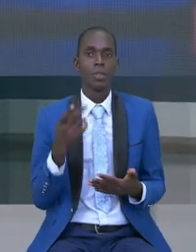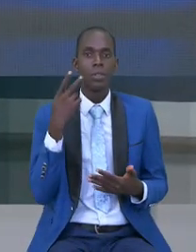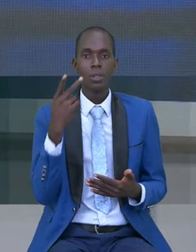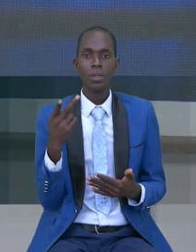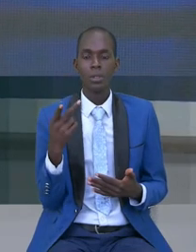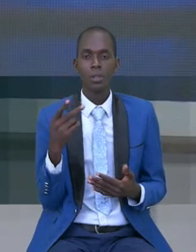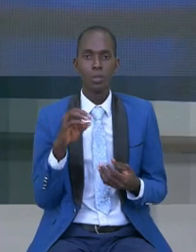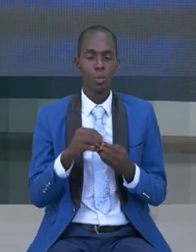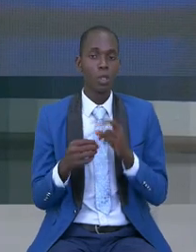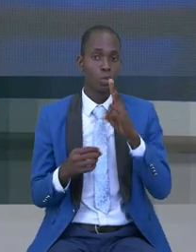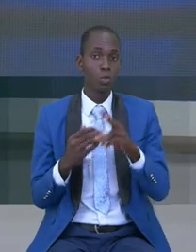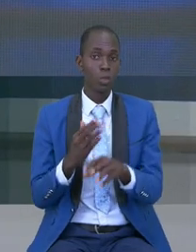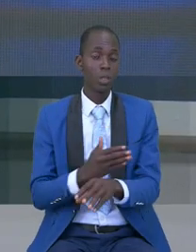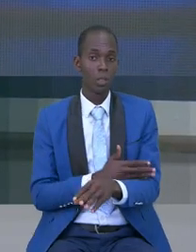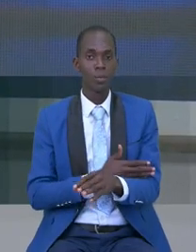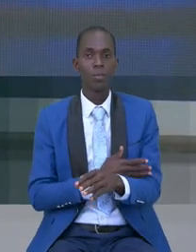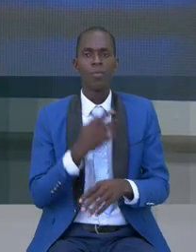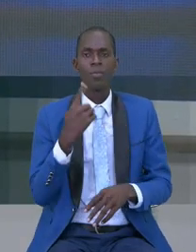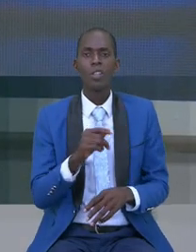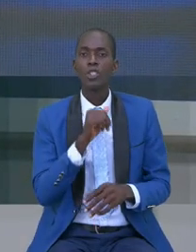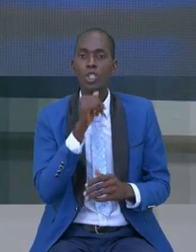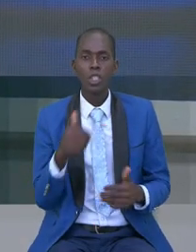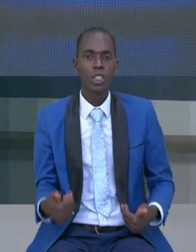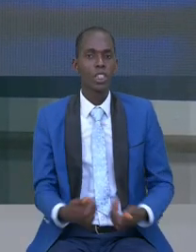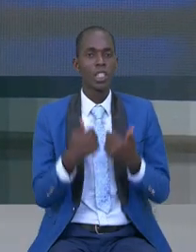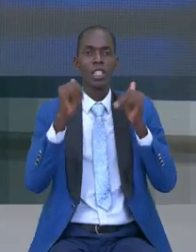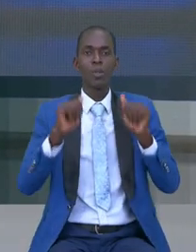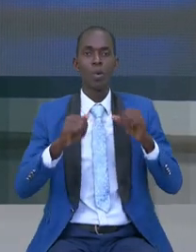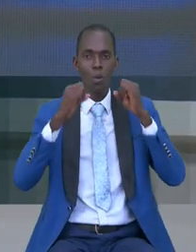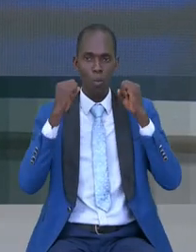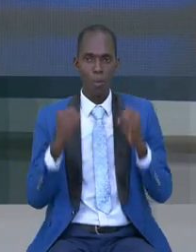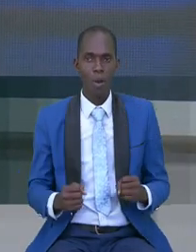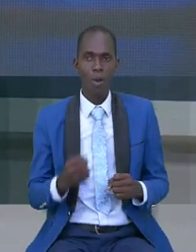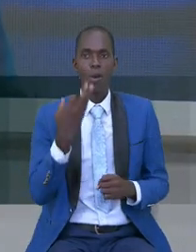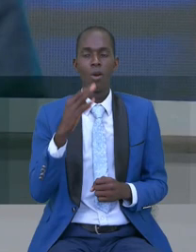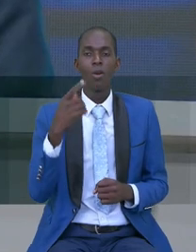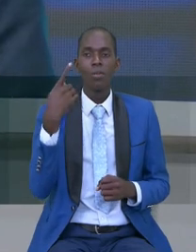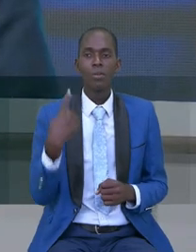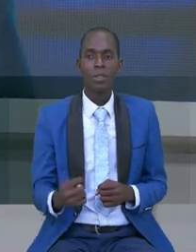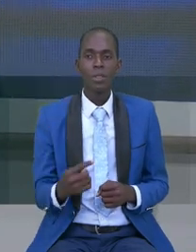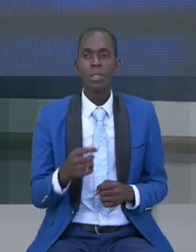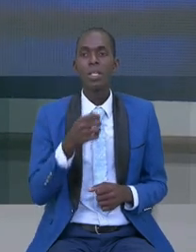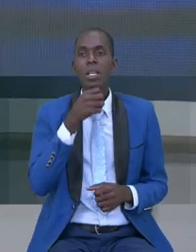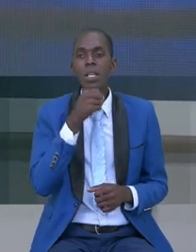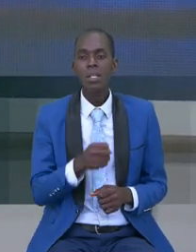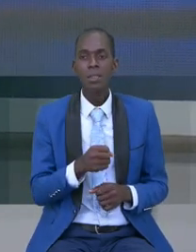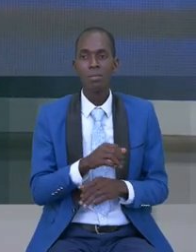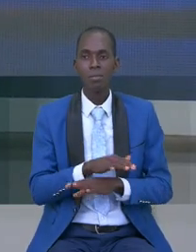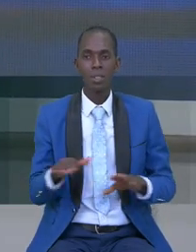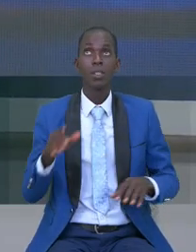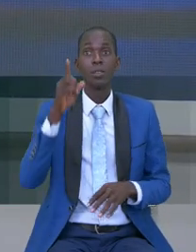two here, is the unchallengeable power of the ageless